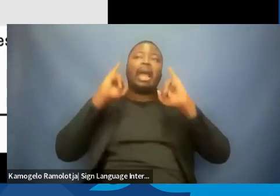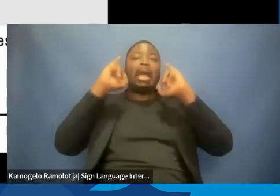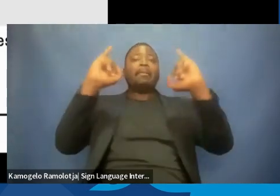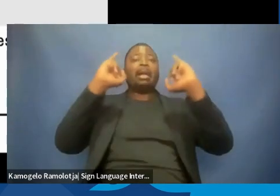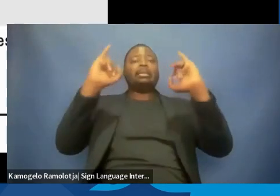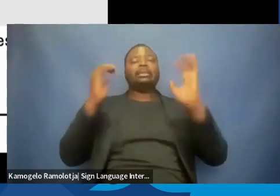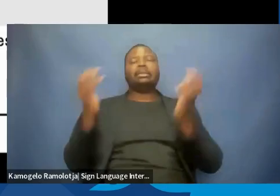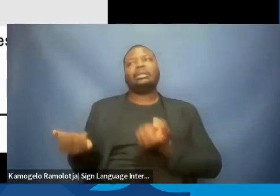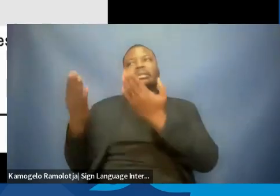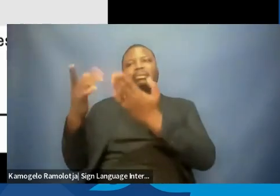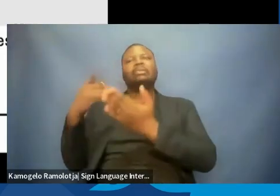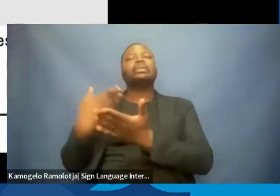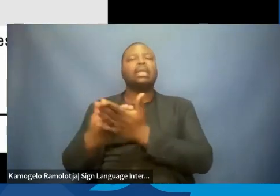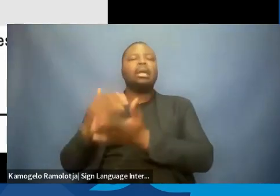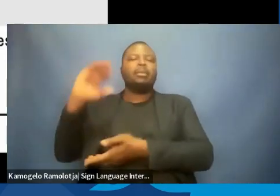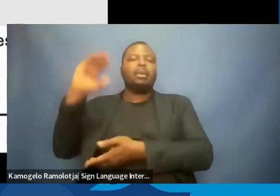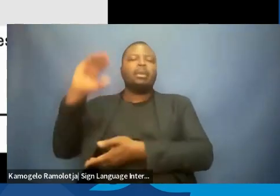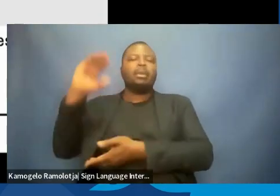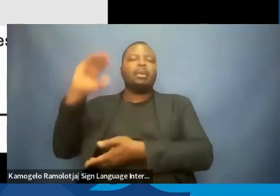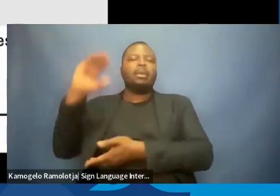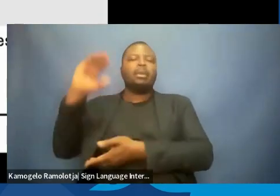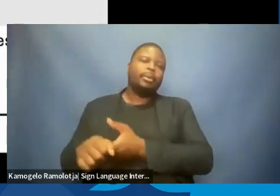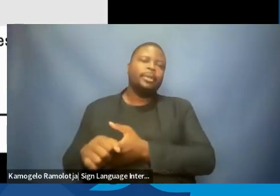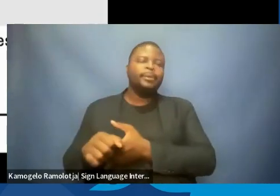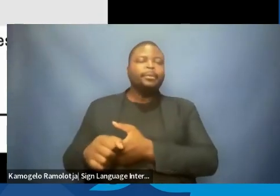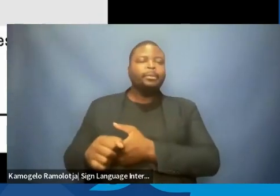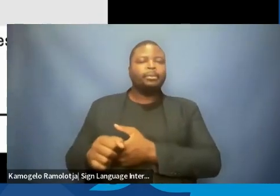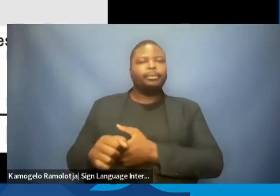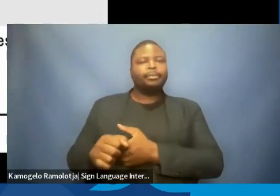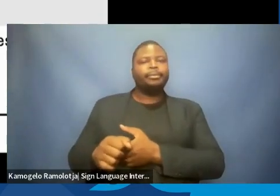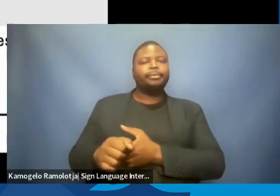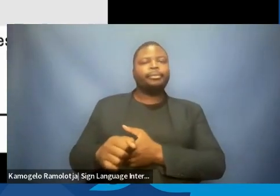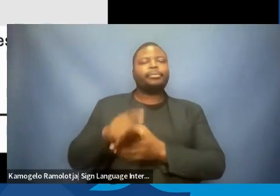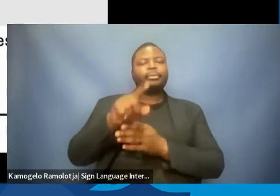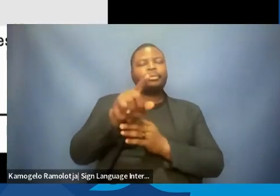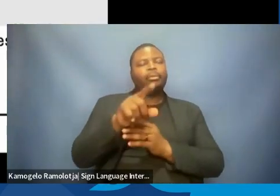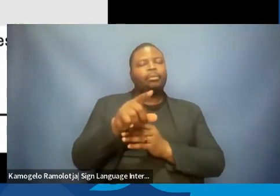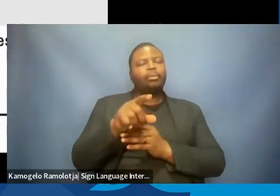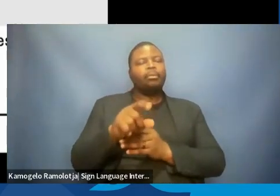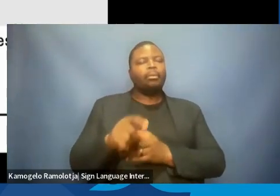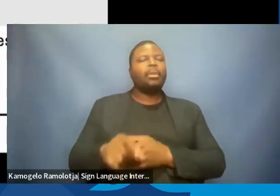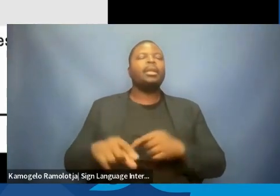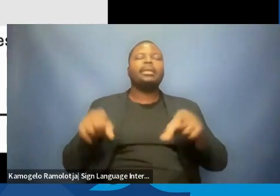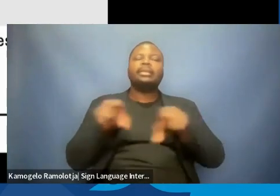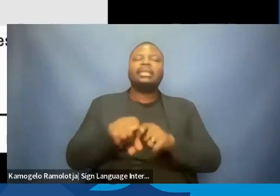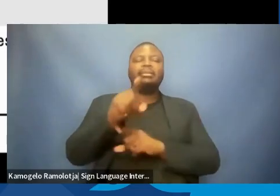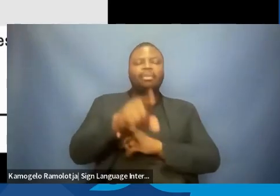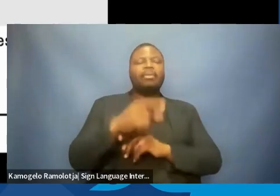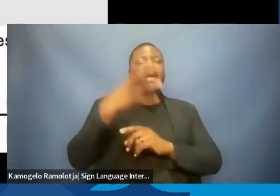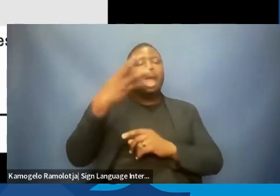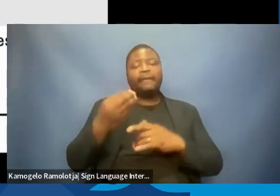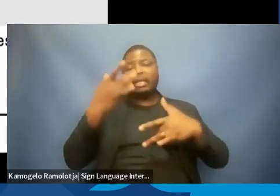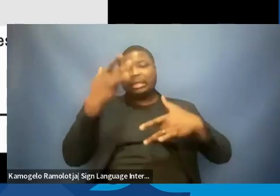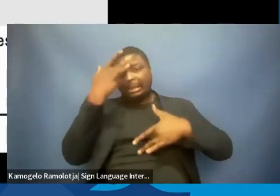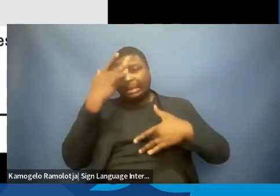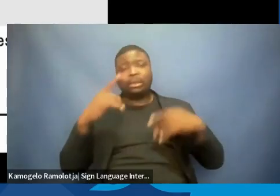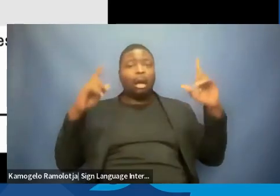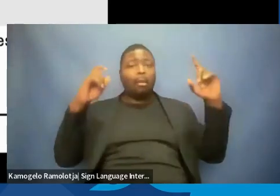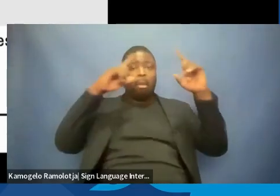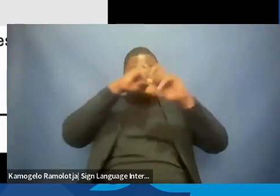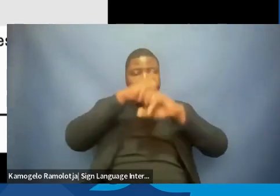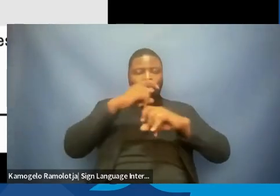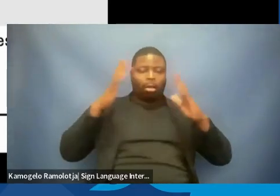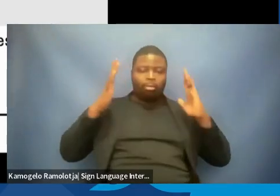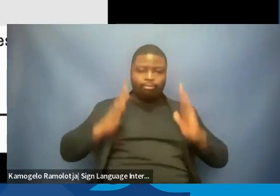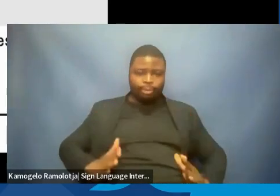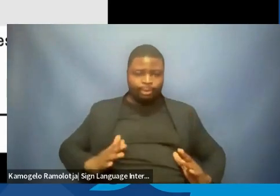have better access to care with programs around. And we also know that this will lead to a lower burden on emergency services.